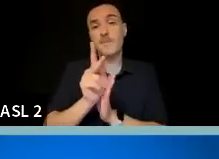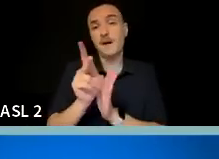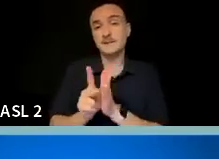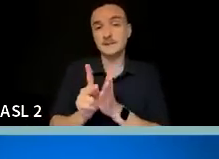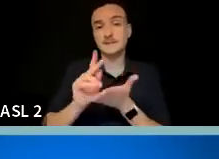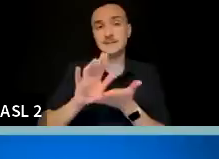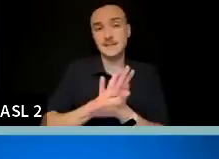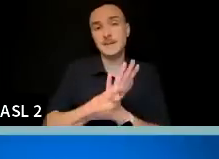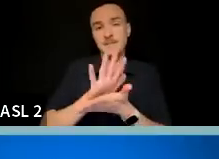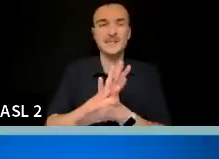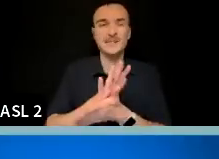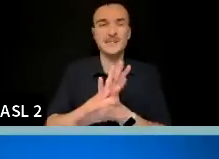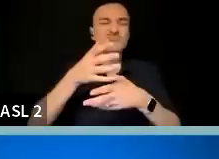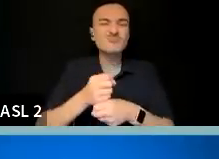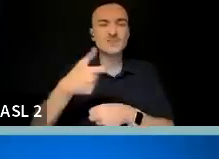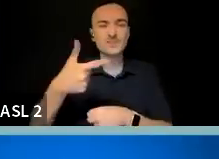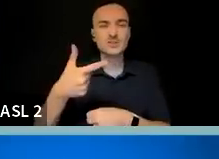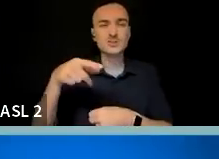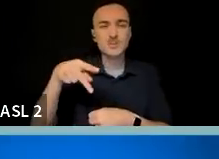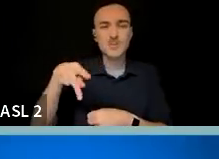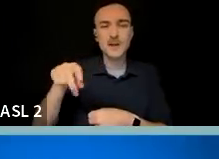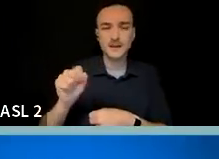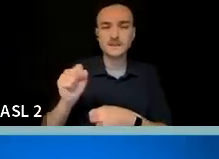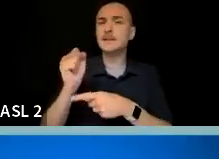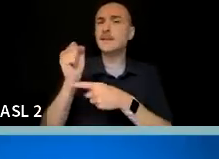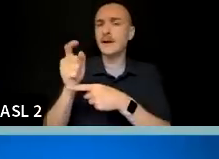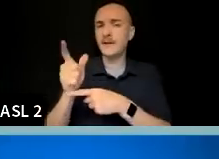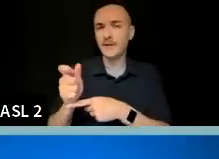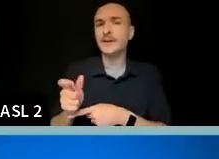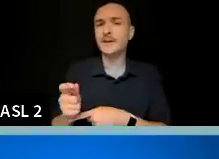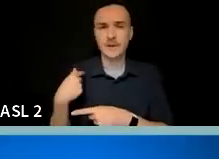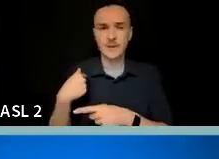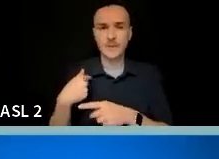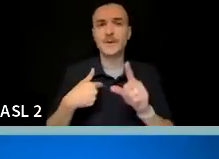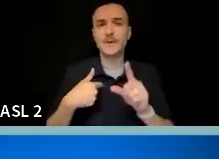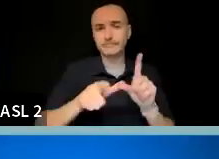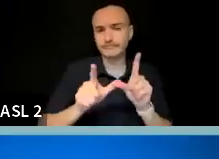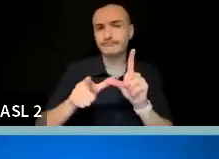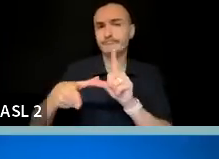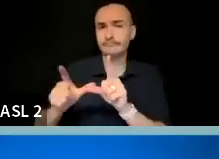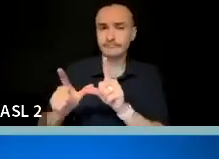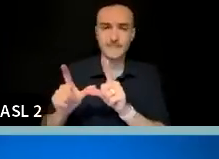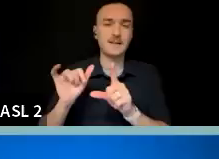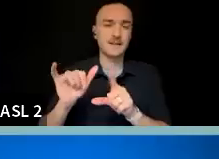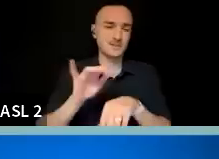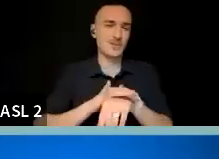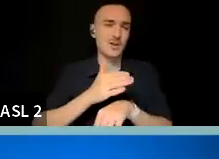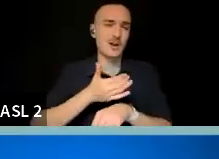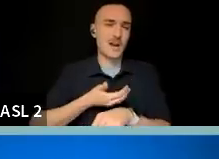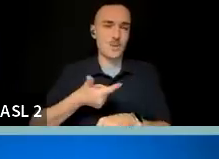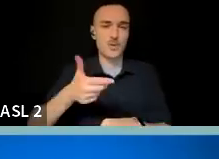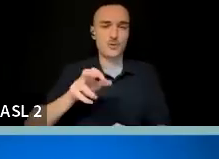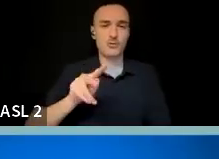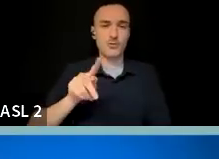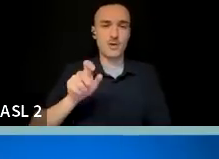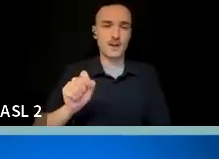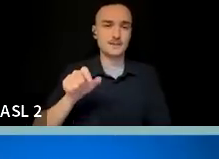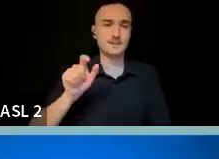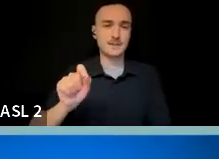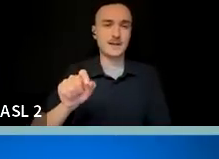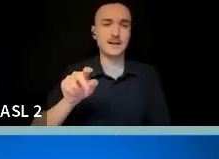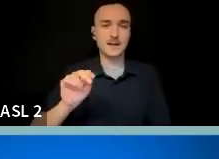is updated yearly and can be found in the grants.nih.gov site. It includes all the rules, responsibilities,